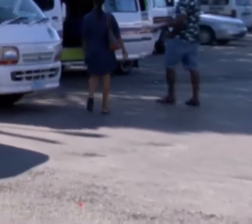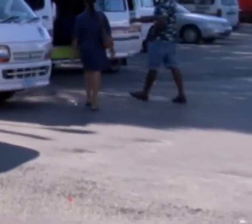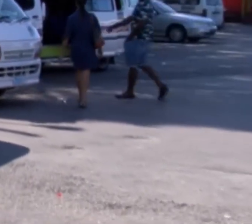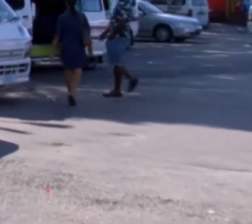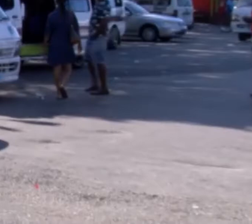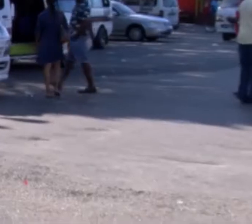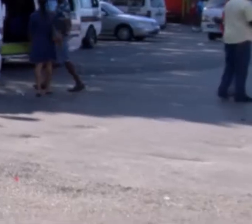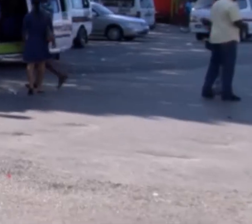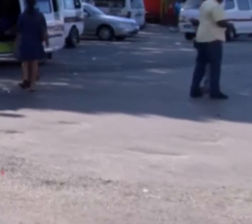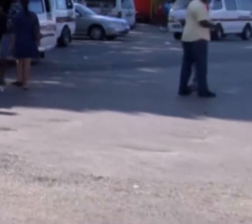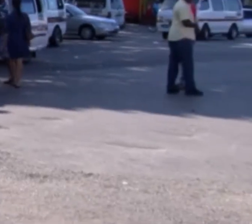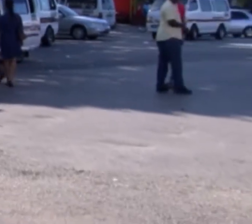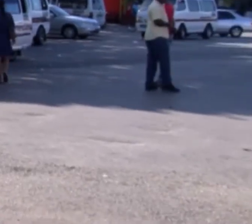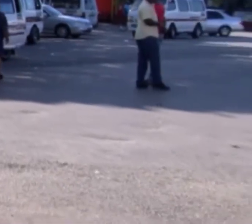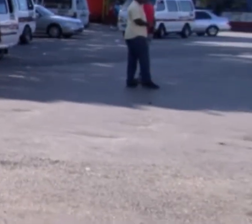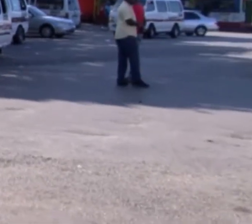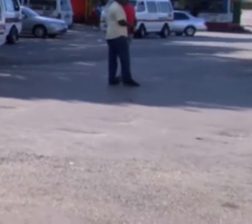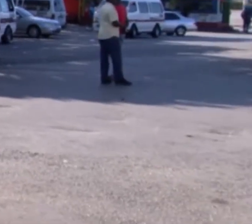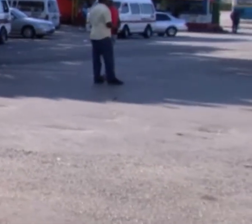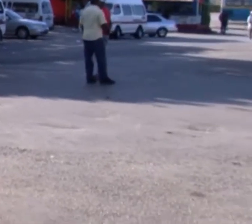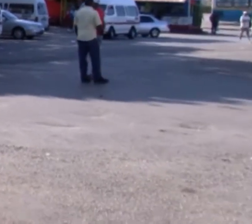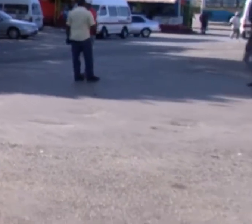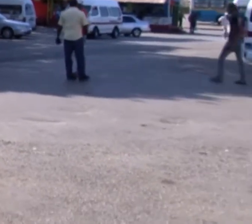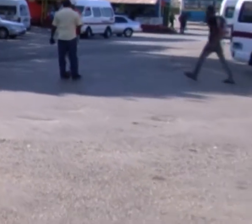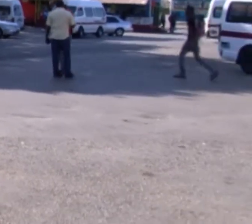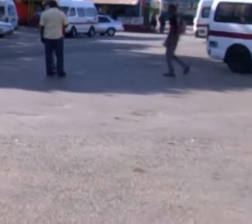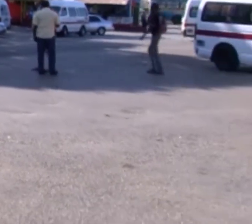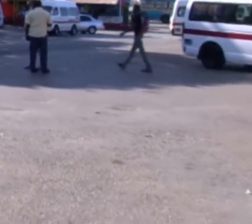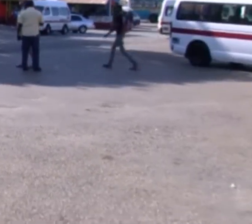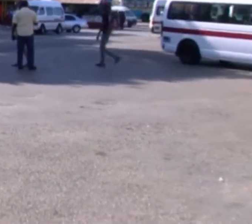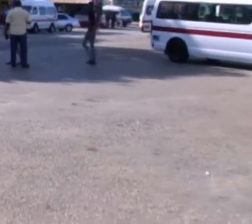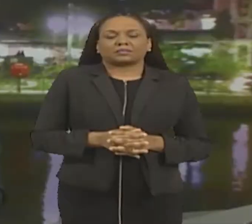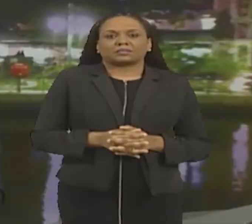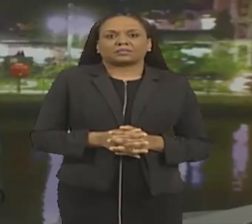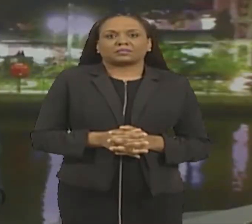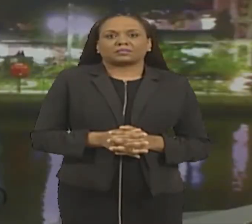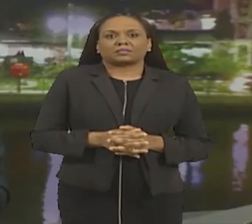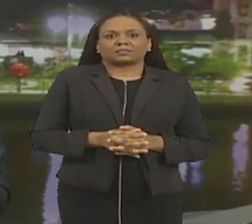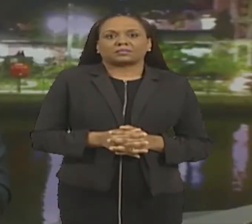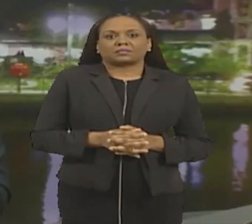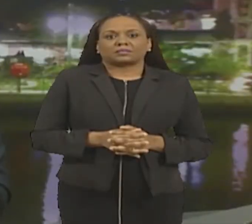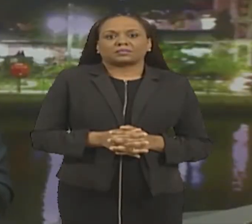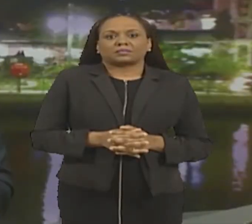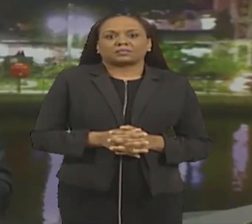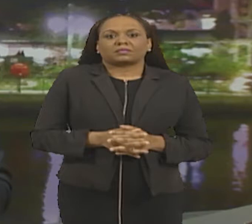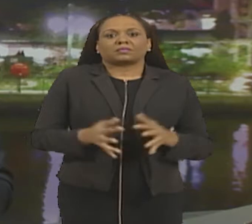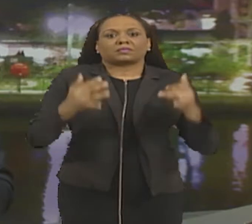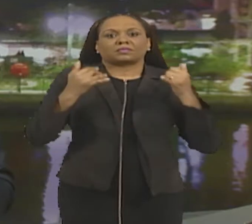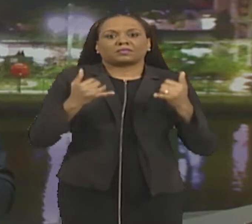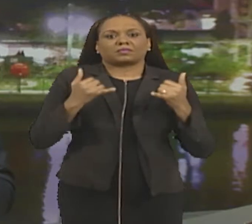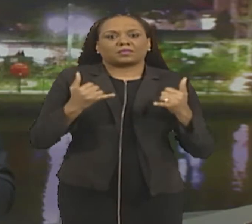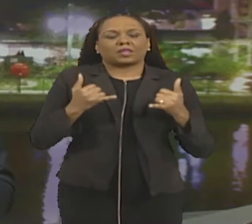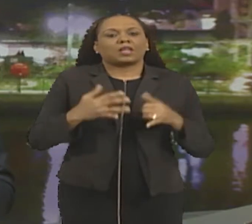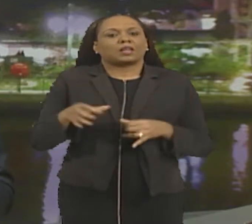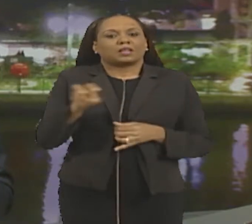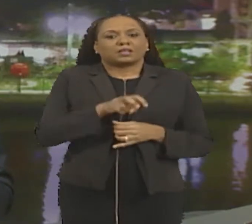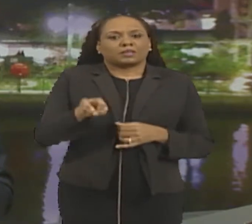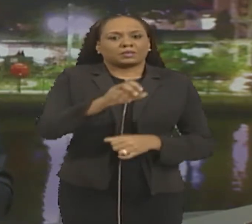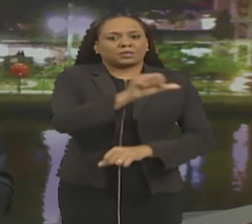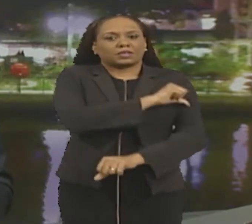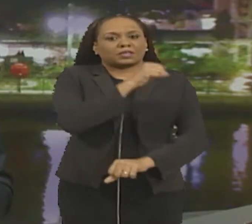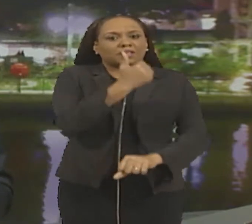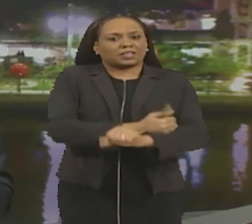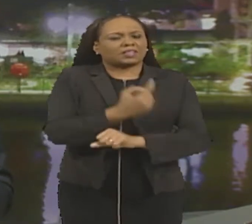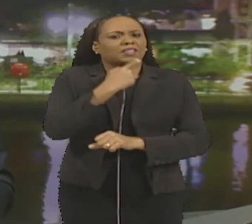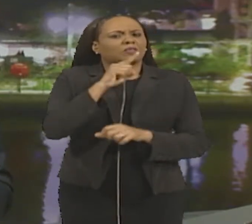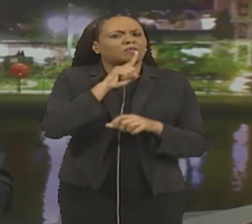January 9th, 2019. Rianne Phillips, CBC News. Thanks, Rianne. Well, listen to this story. The Transport Authority